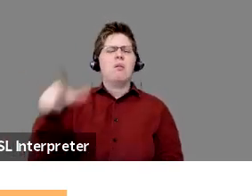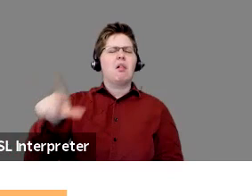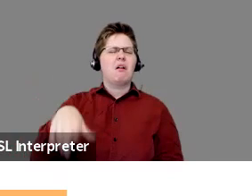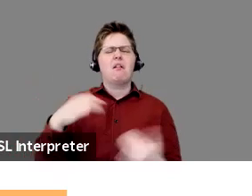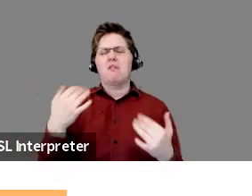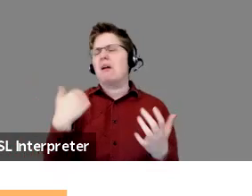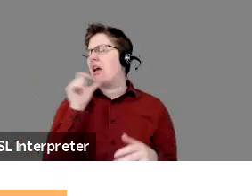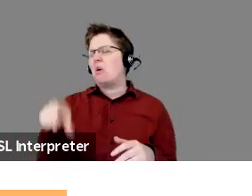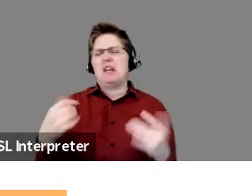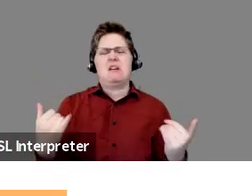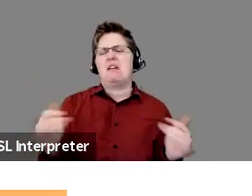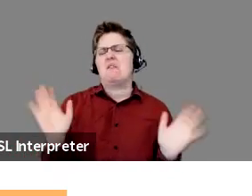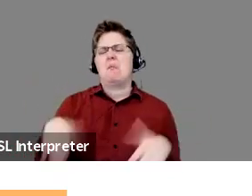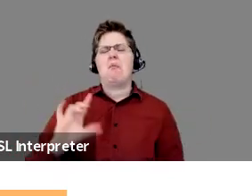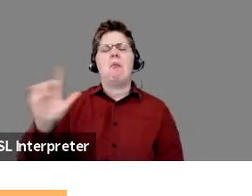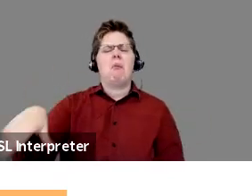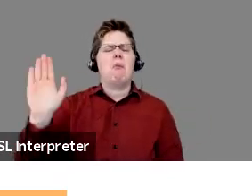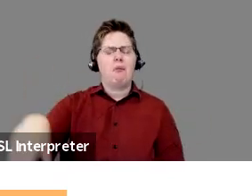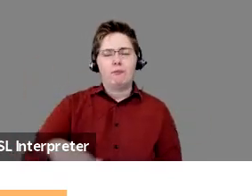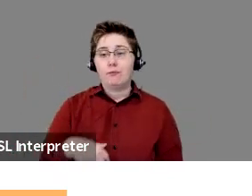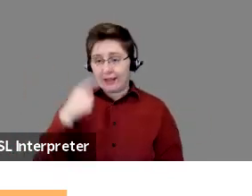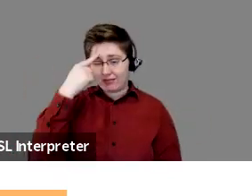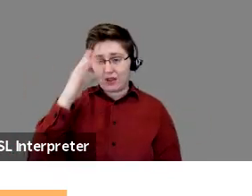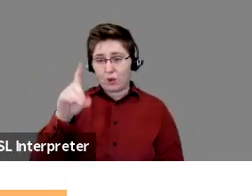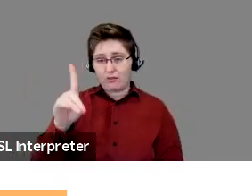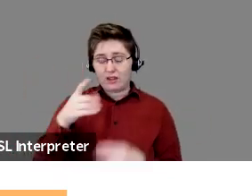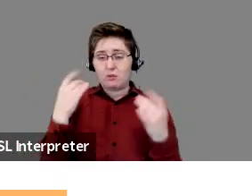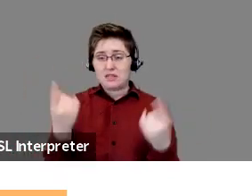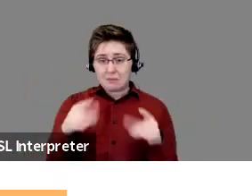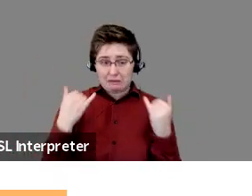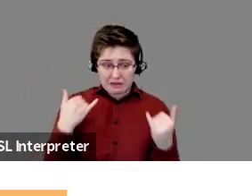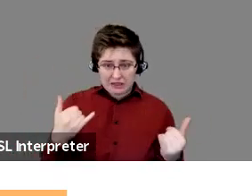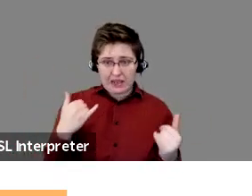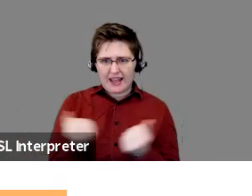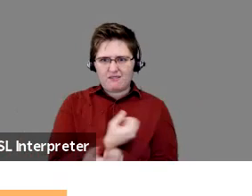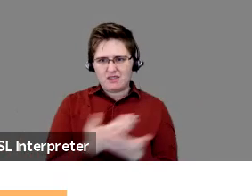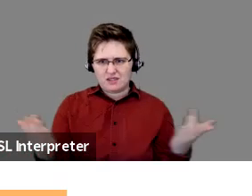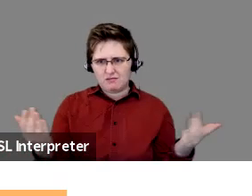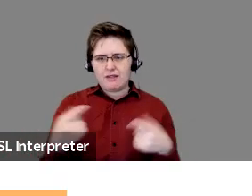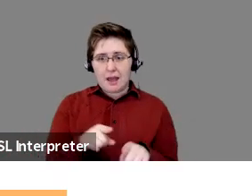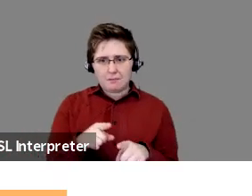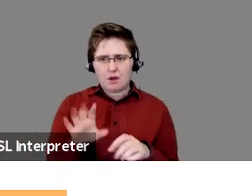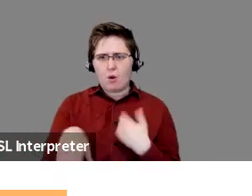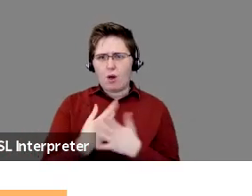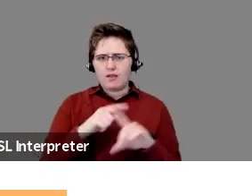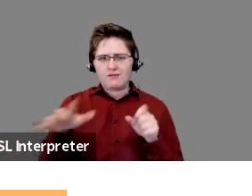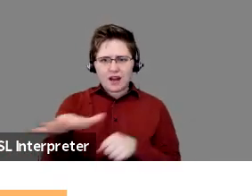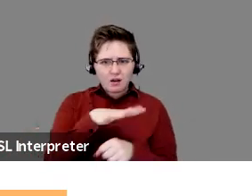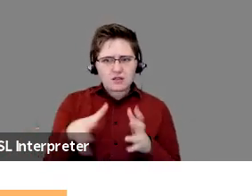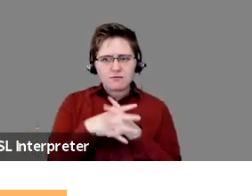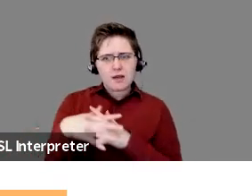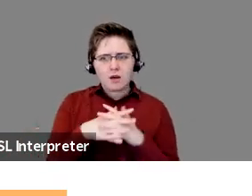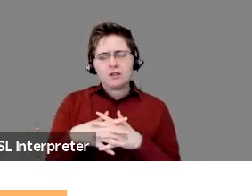in any immediate danger. I think COVID and the concurrent events of everything that's going on in all the different areas of the United